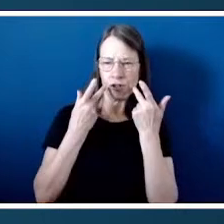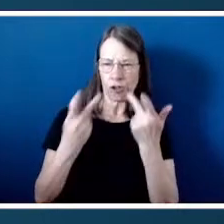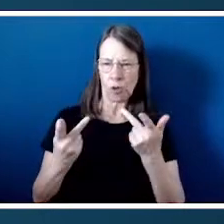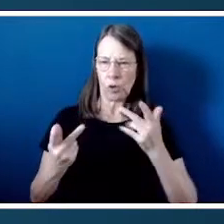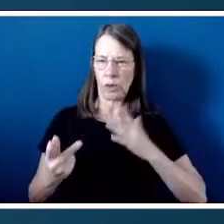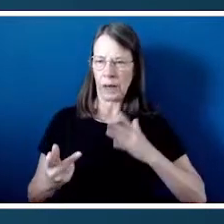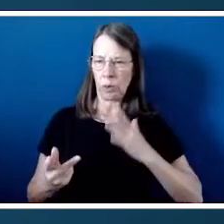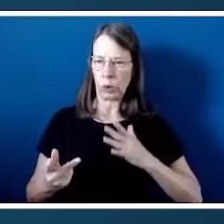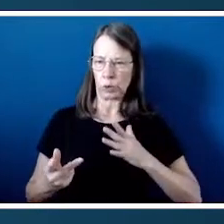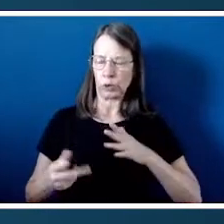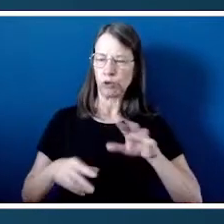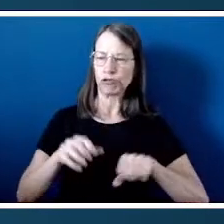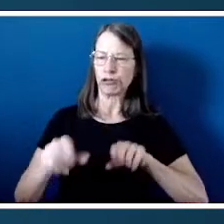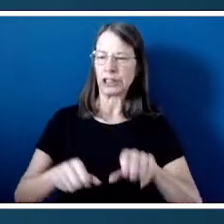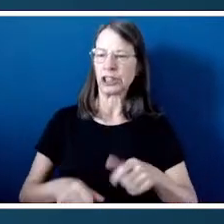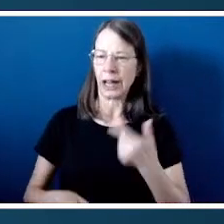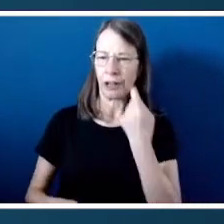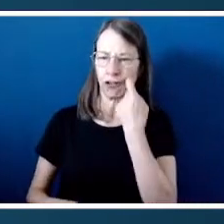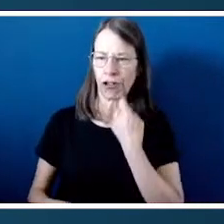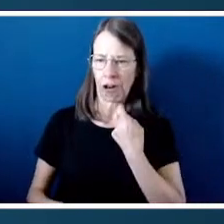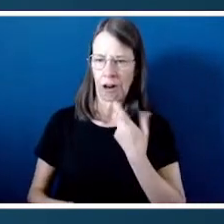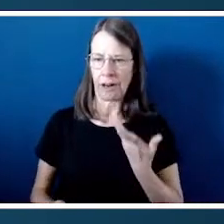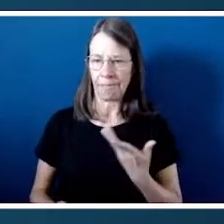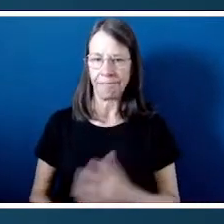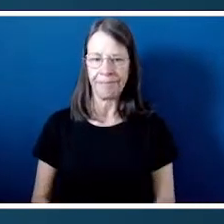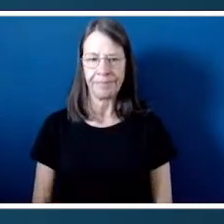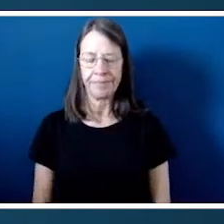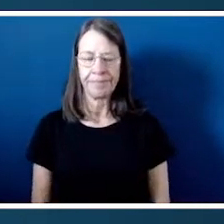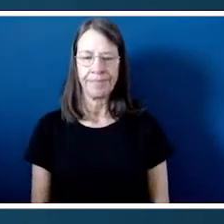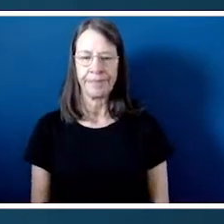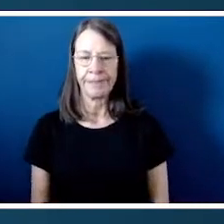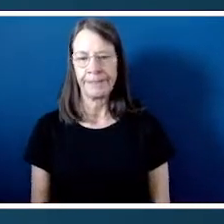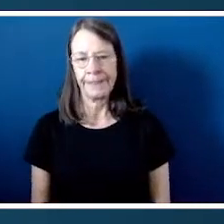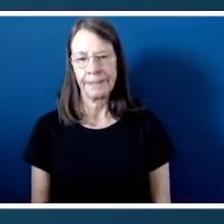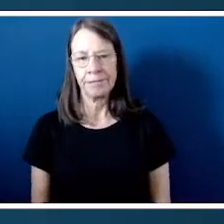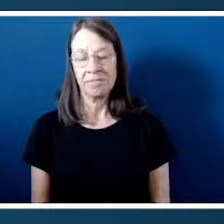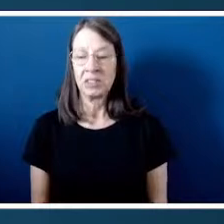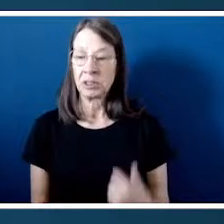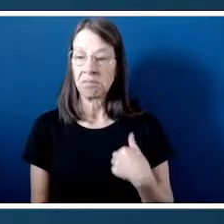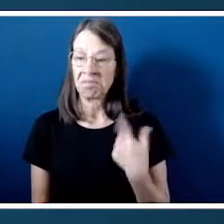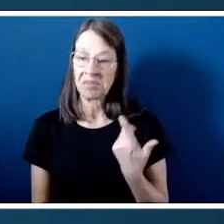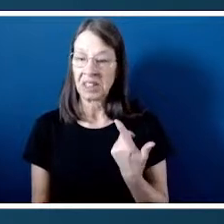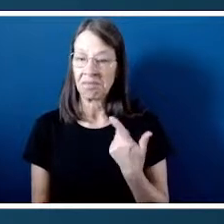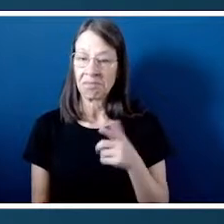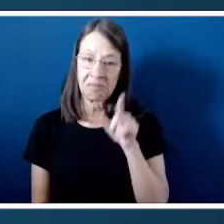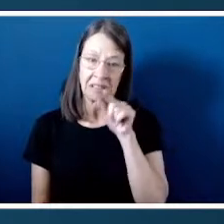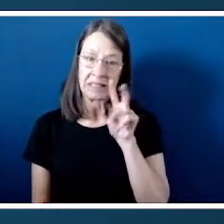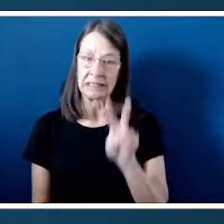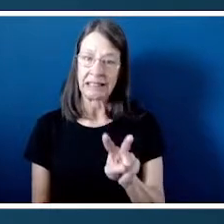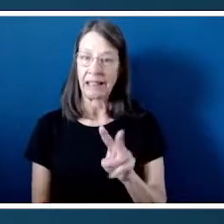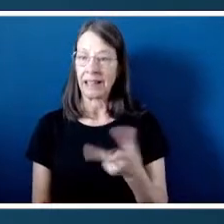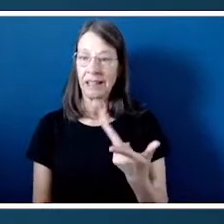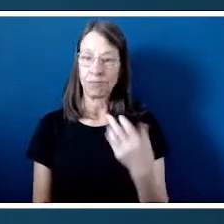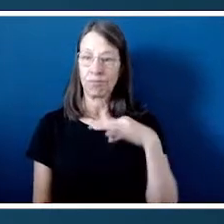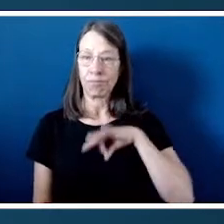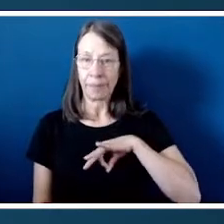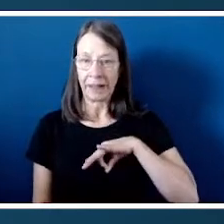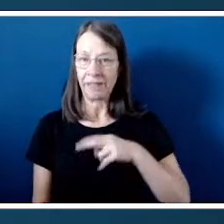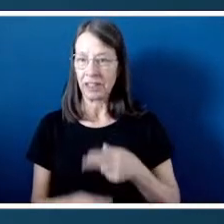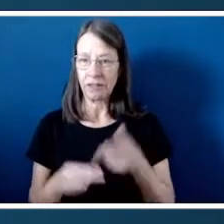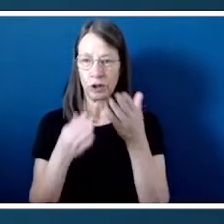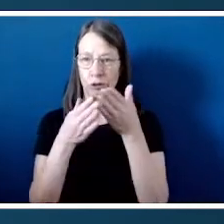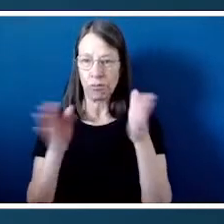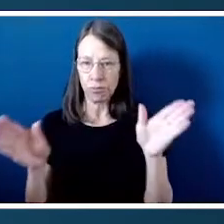by doing that would be quite obvious and beneficial for the broader agenda of